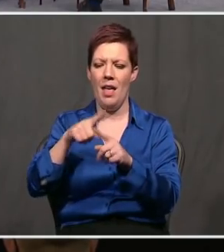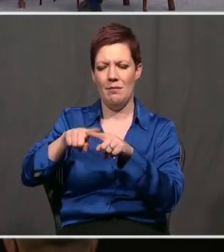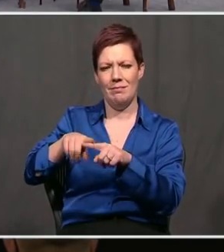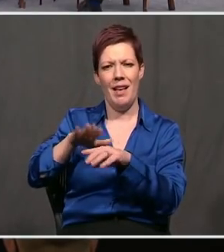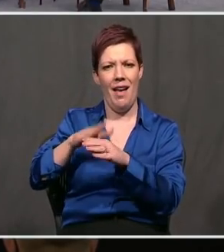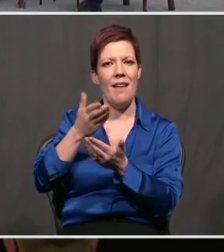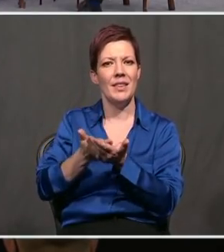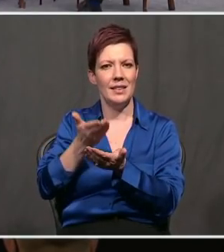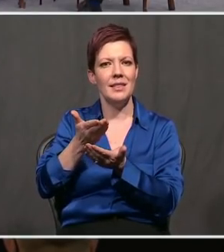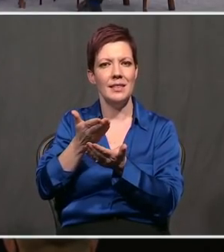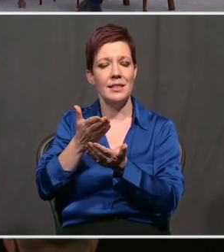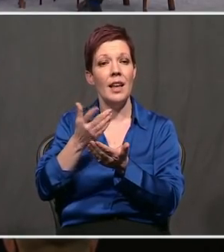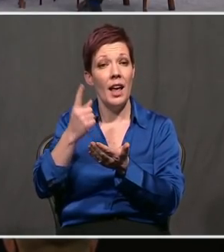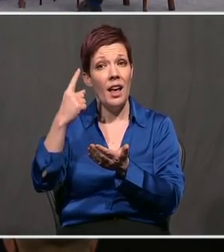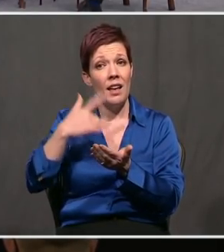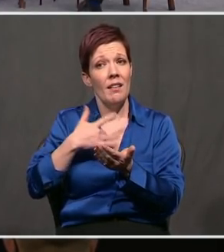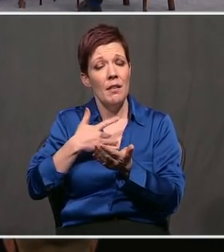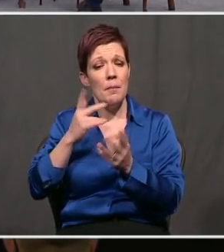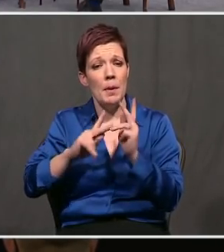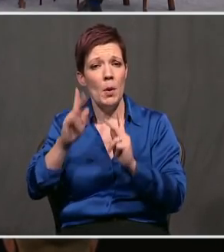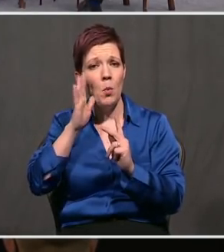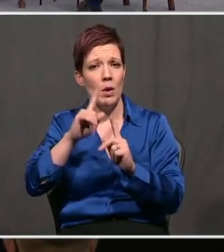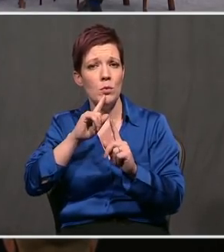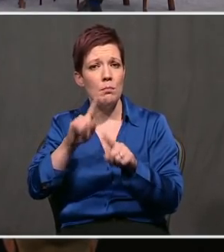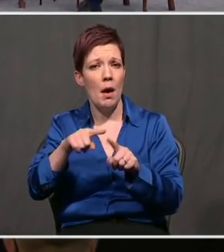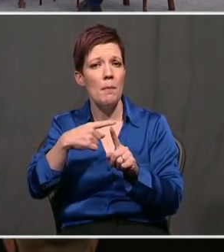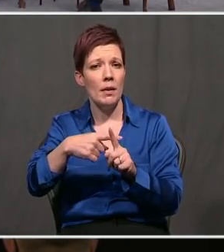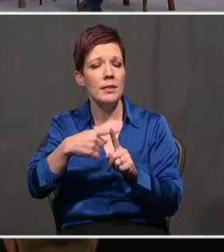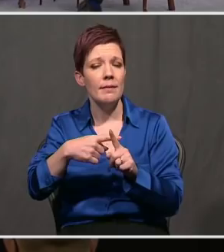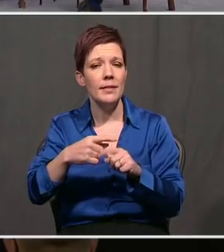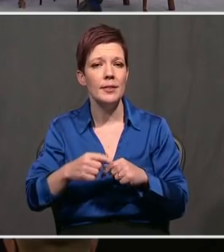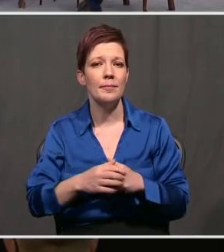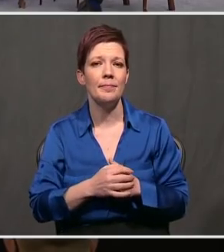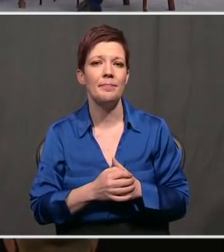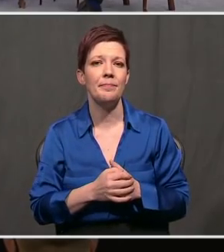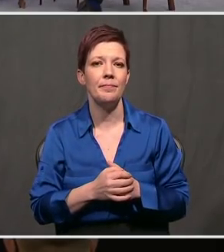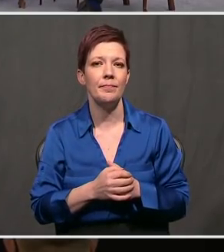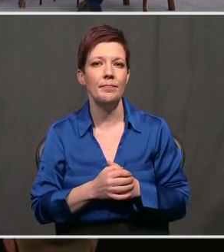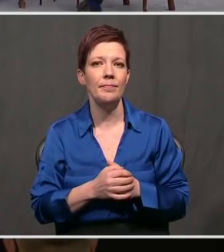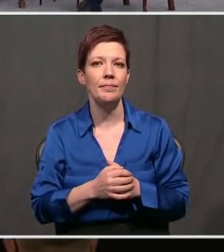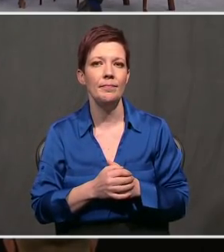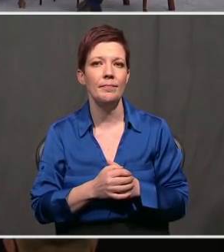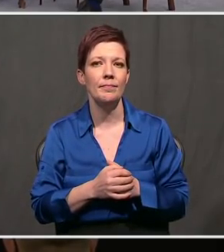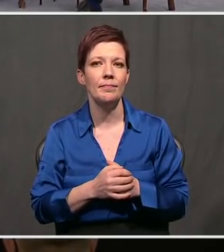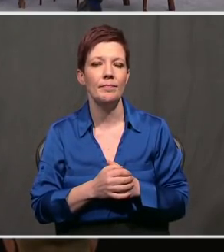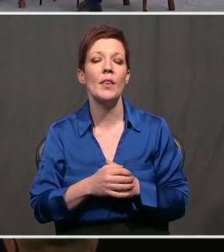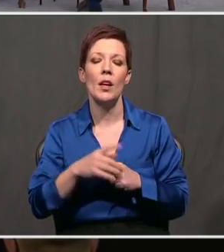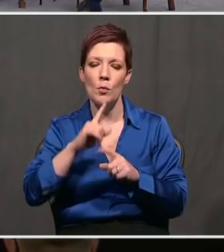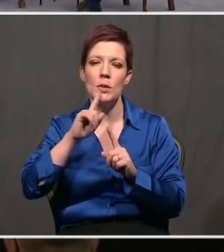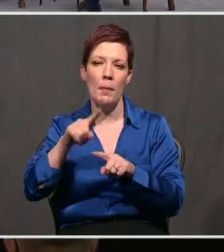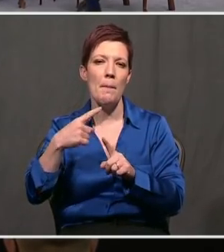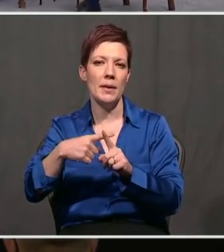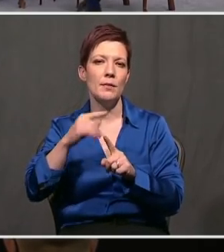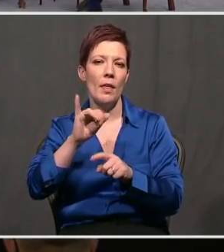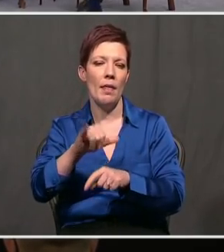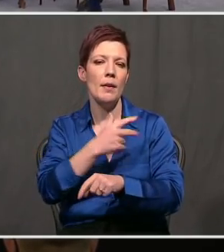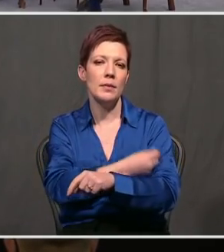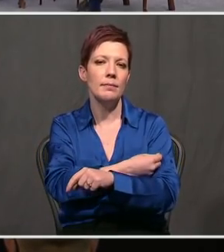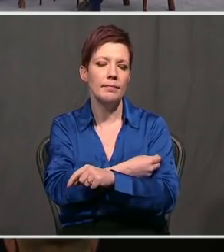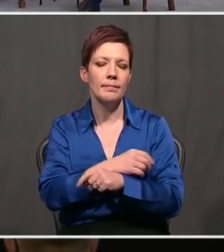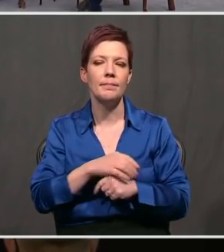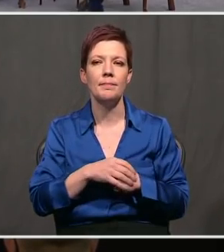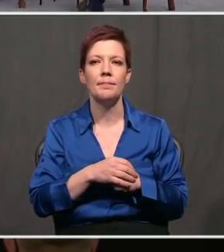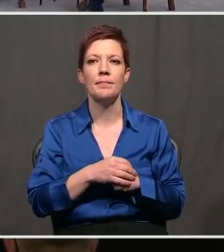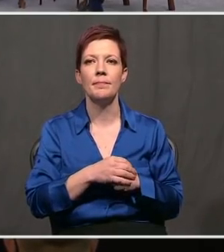I think people will respond positively. Governor Abbott? Sure. So part of the job is